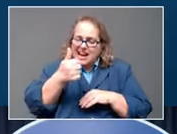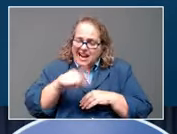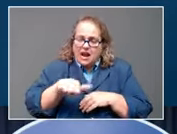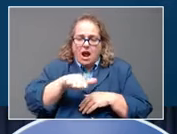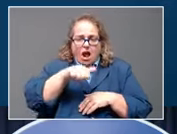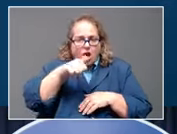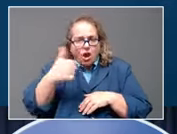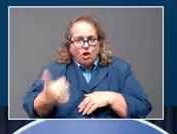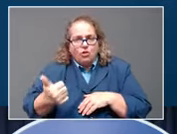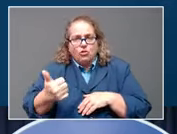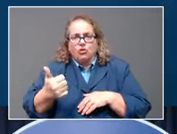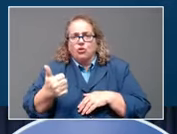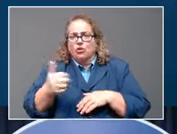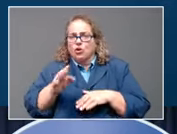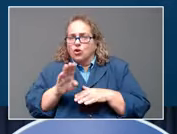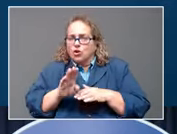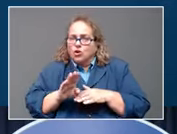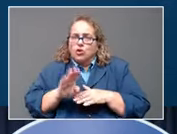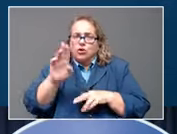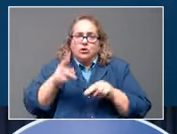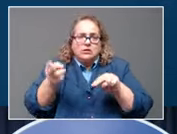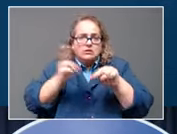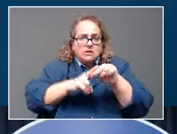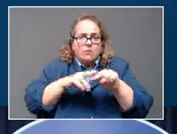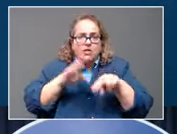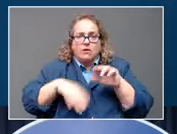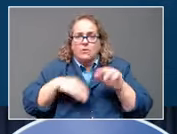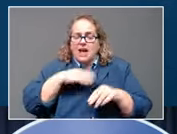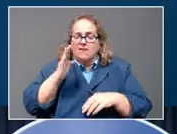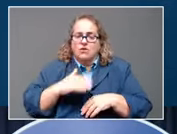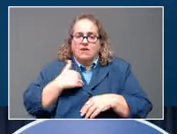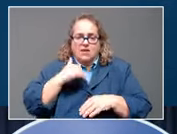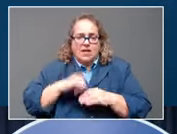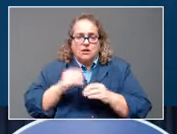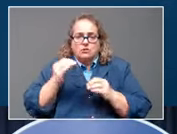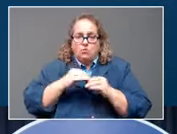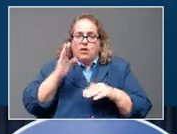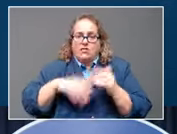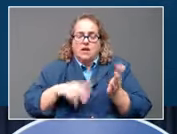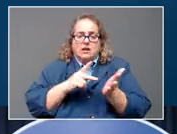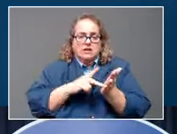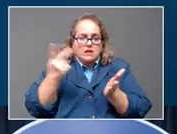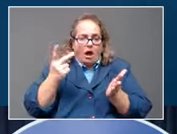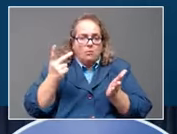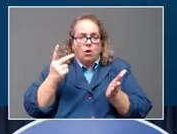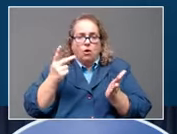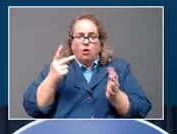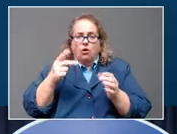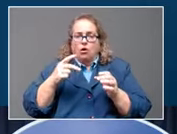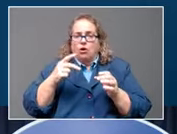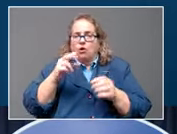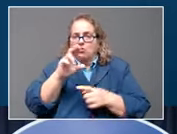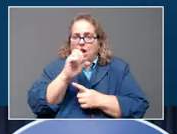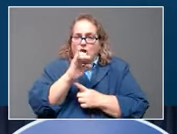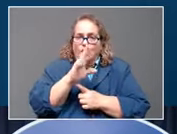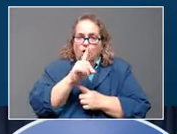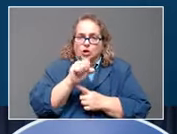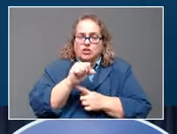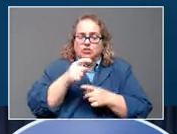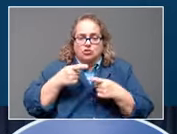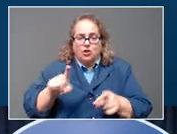have had. That is more than double the records that we had during the Delta